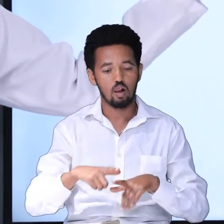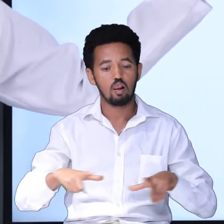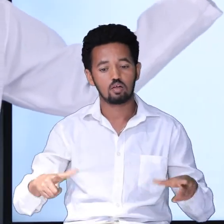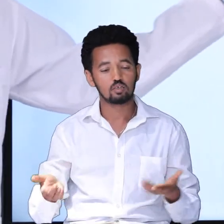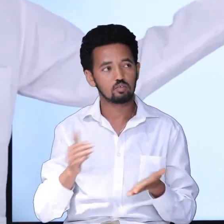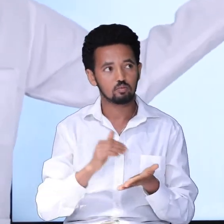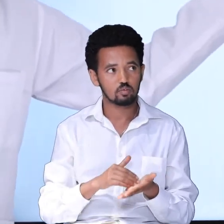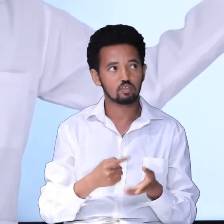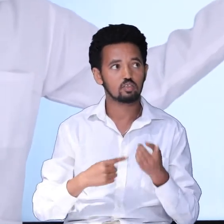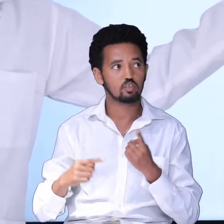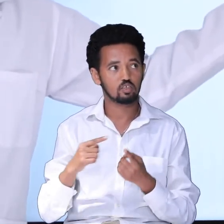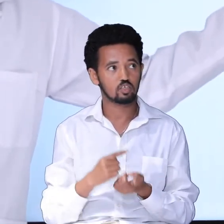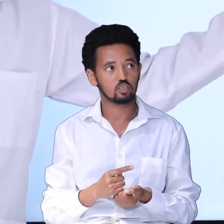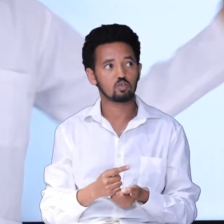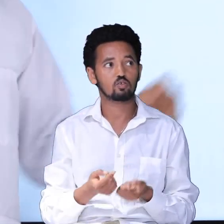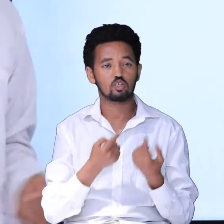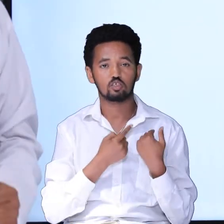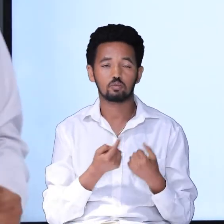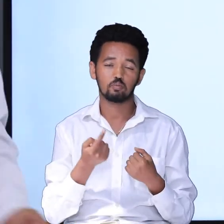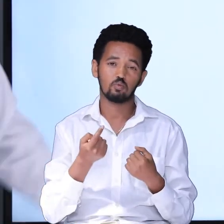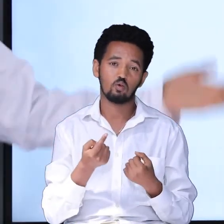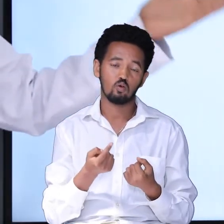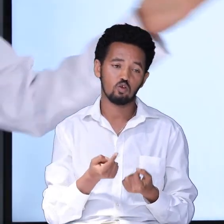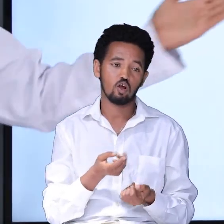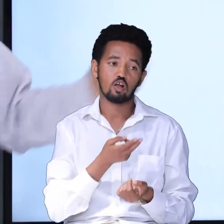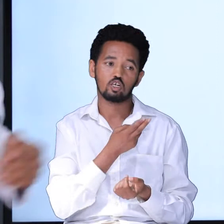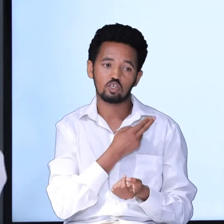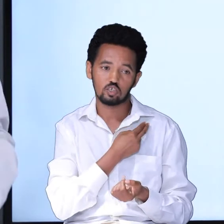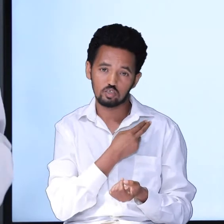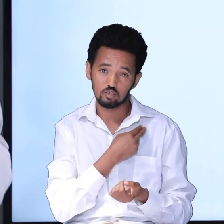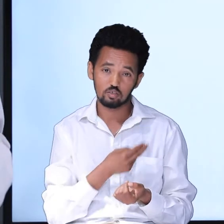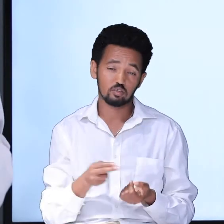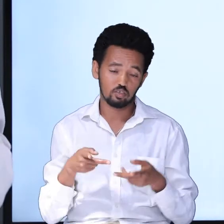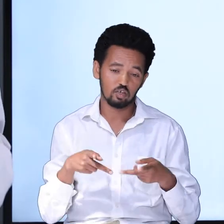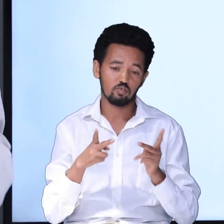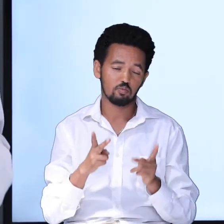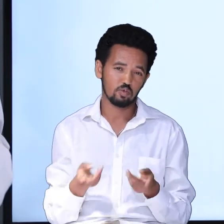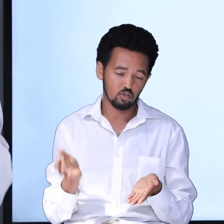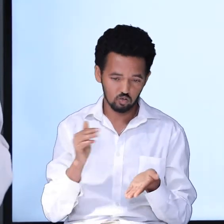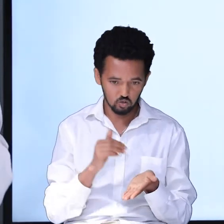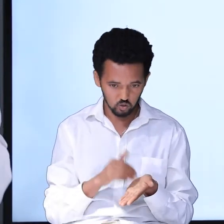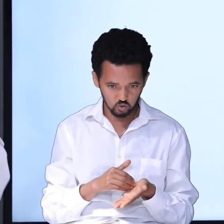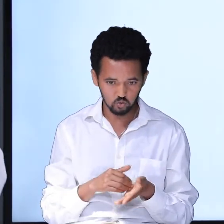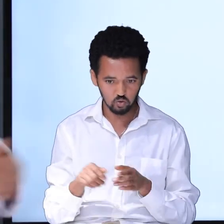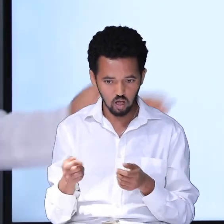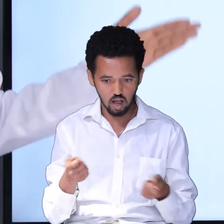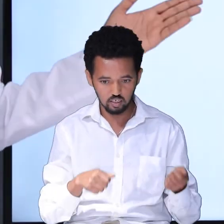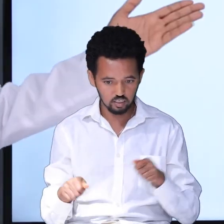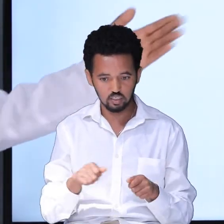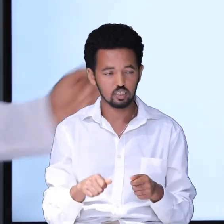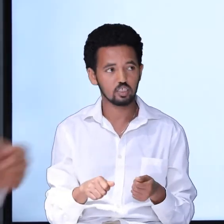regained ownership of the church buildings. The government also agreed to